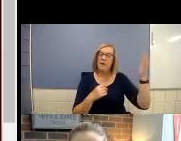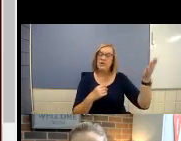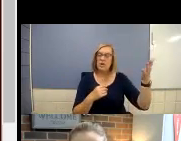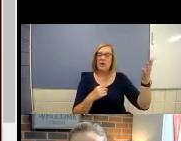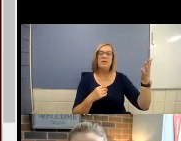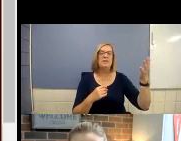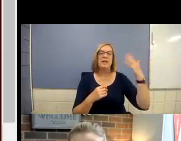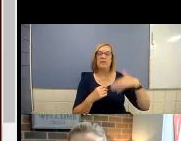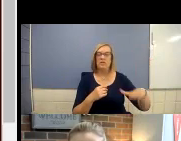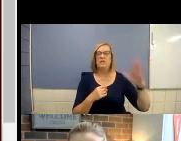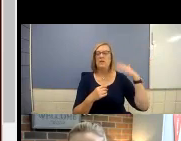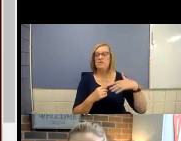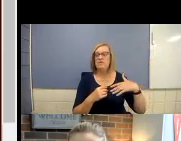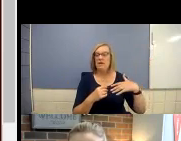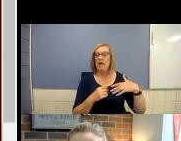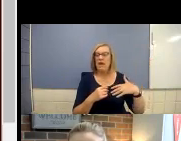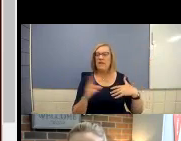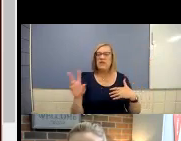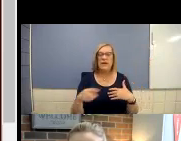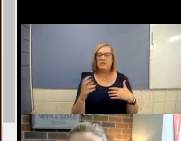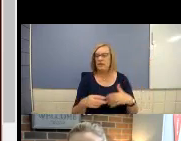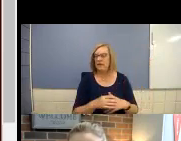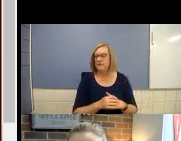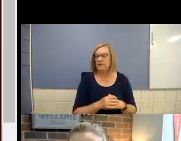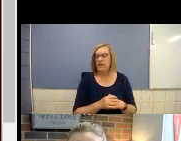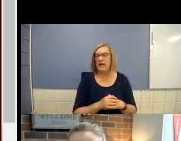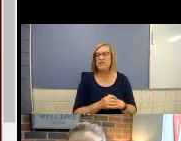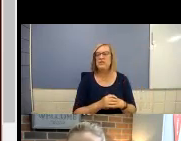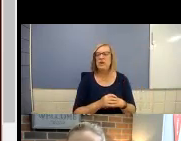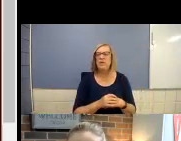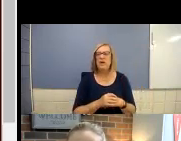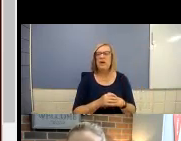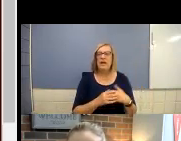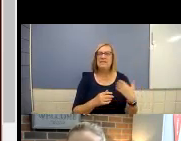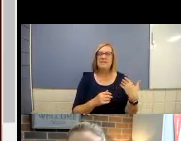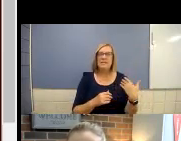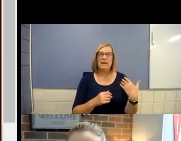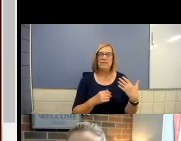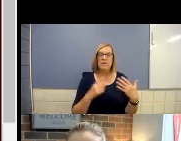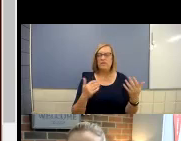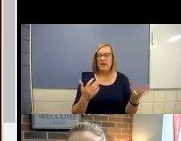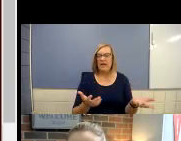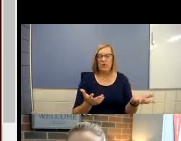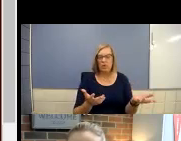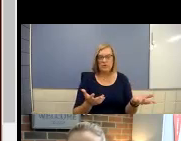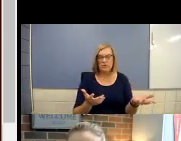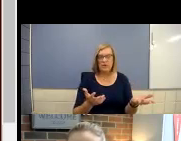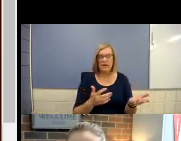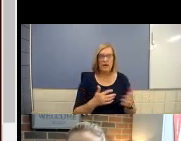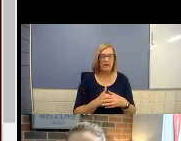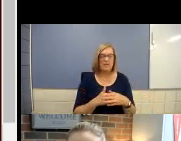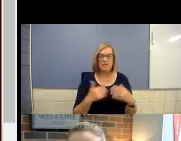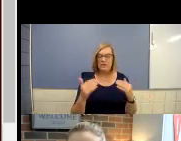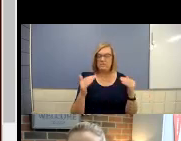our registrar here takes a look at those and they transfer in. And so if you've taken coursework